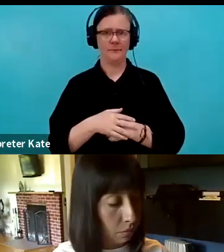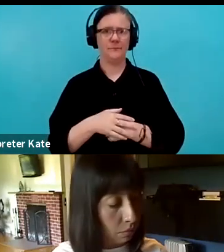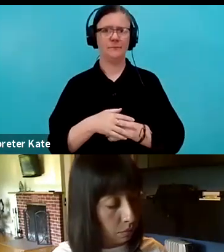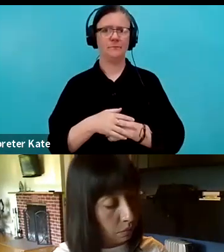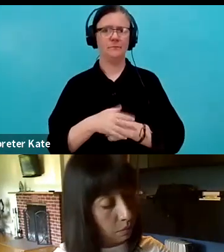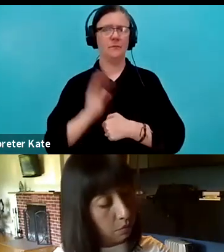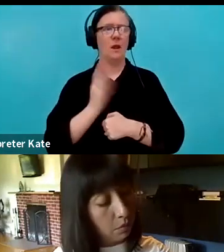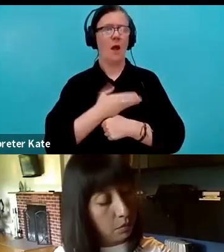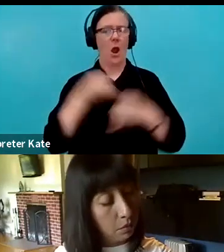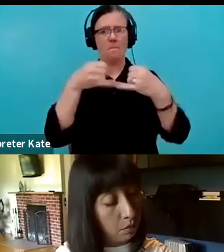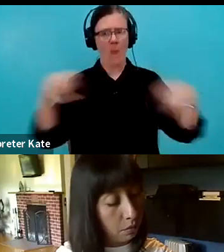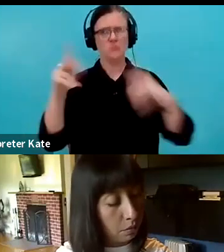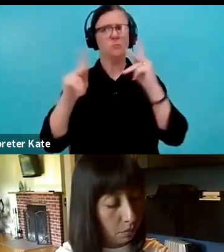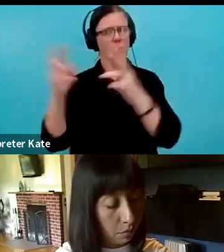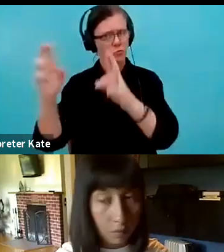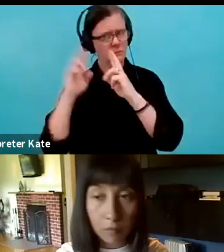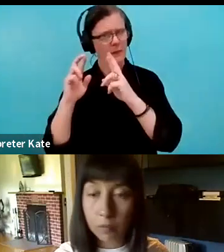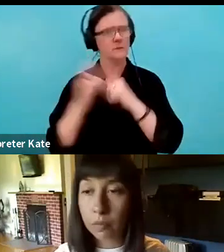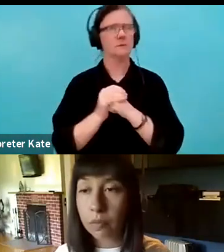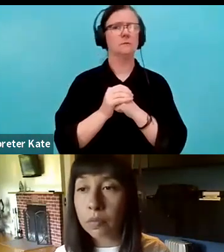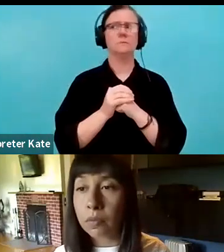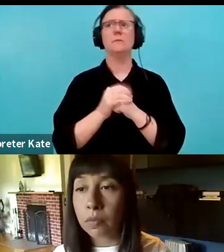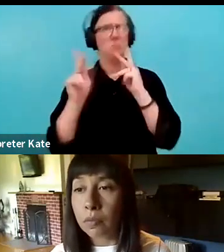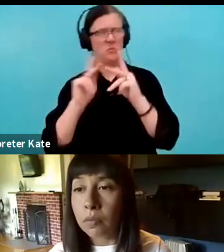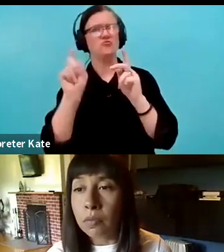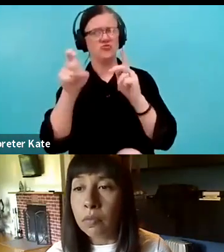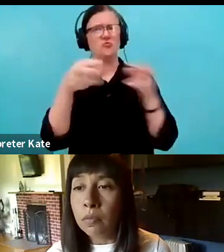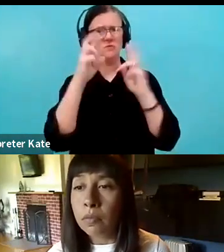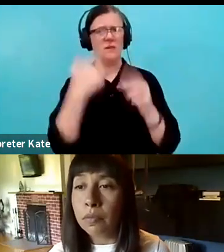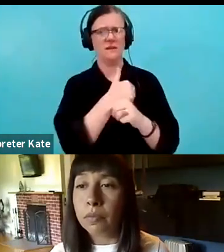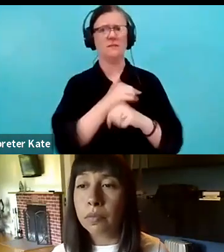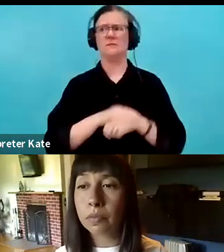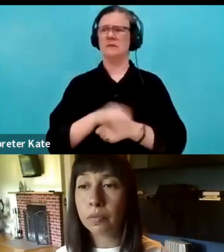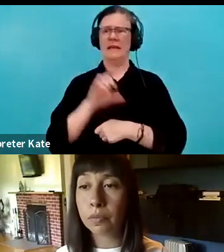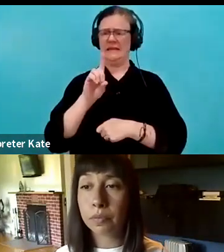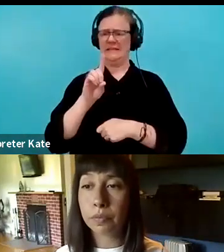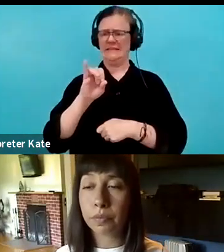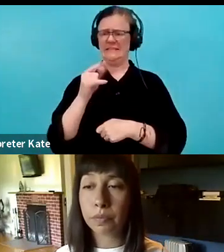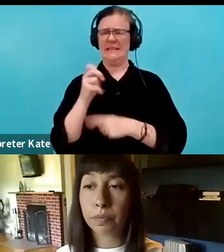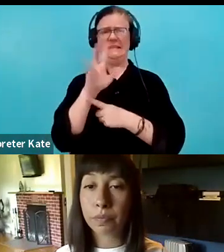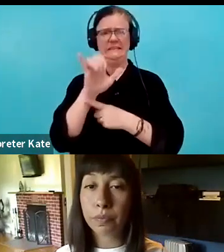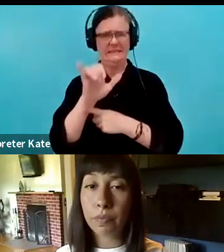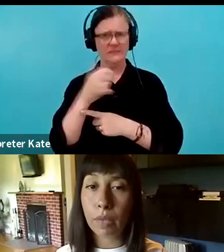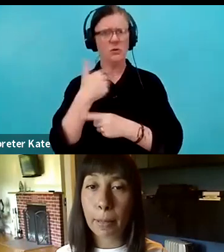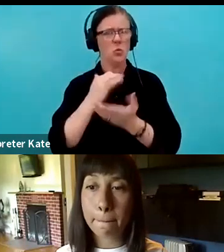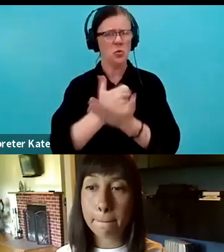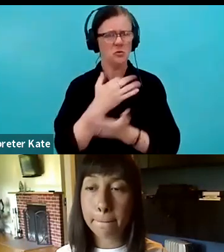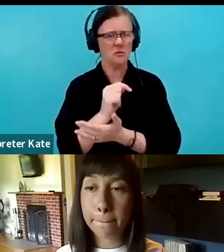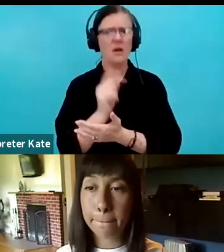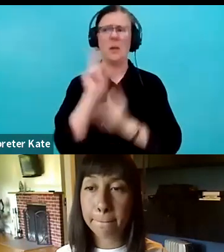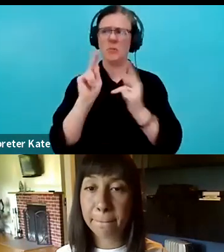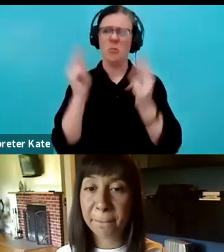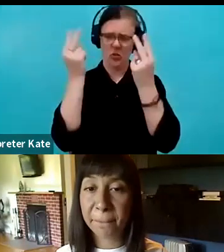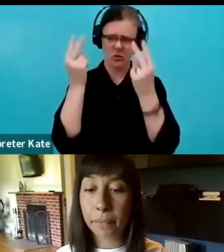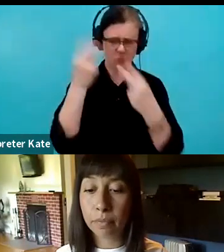our boundaries listened to. We deserve respect. We deserve dignity. We deserve to have our humanity seen.